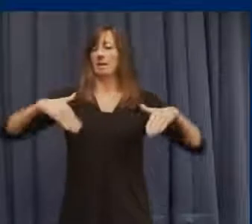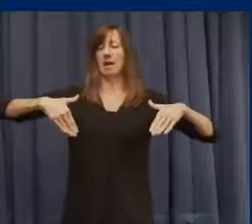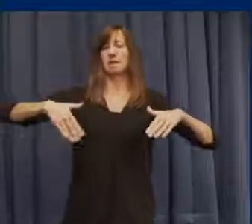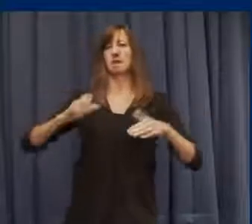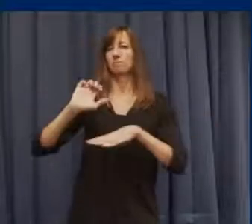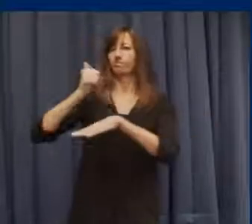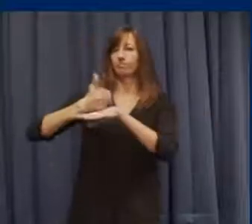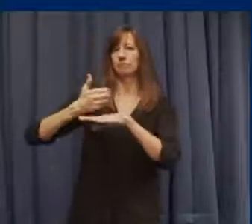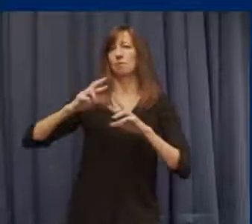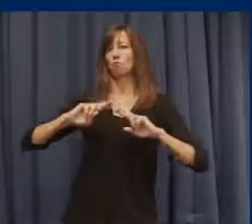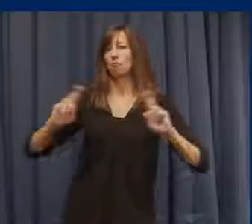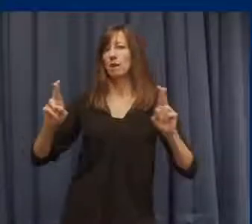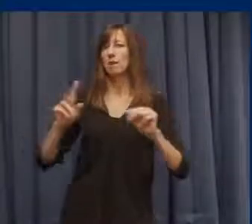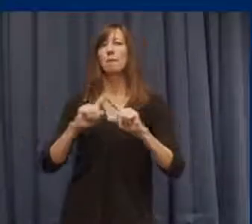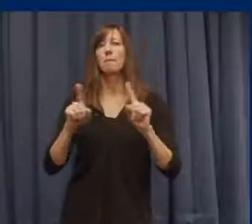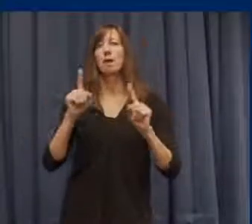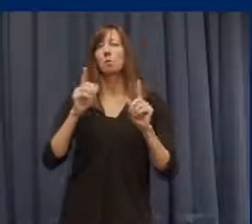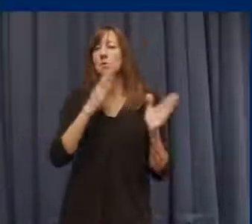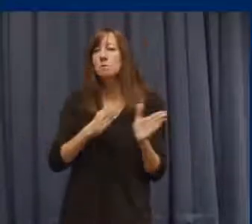to that end to be ready